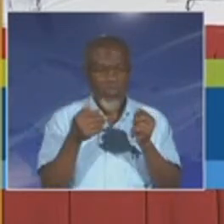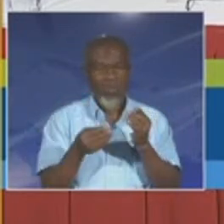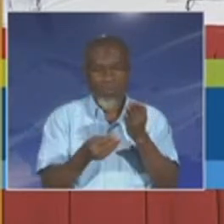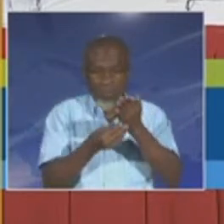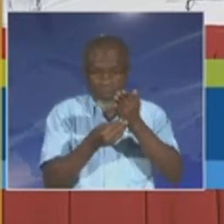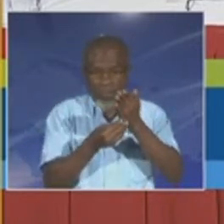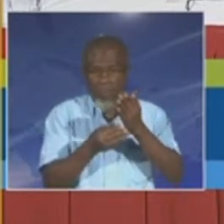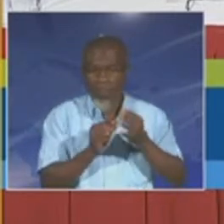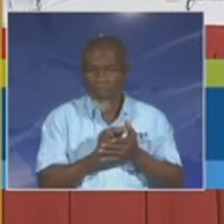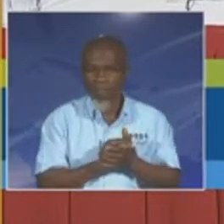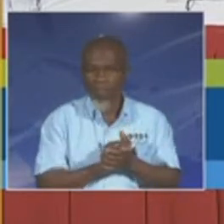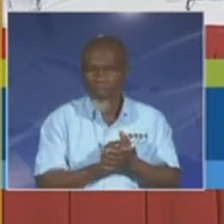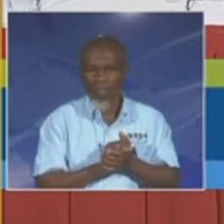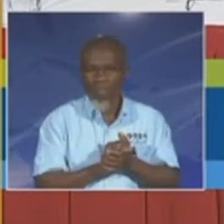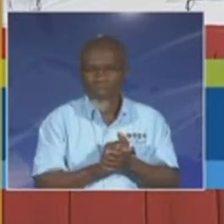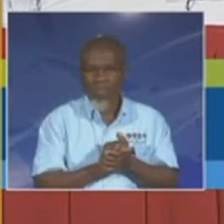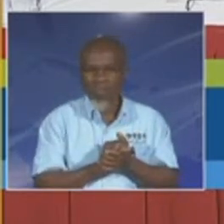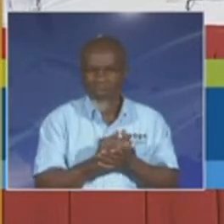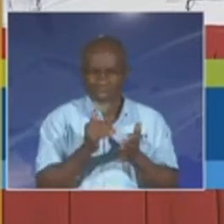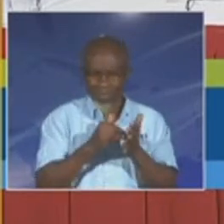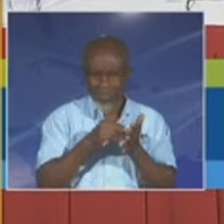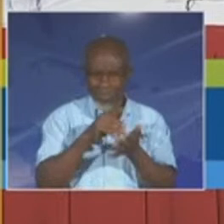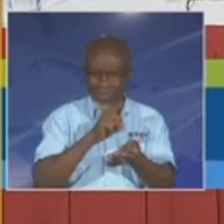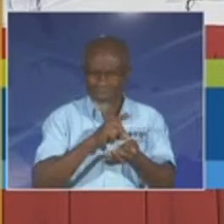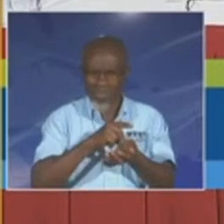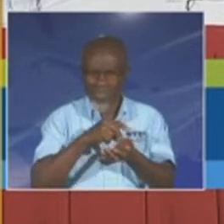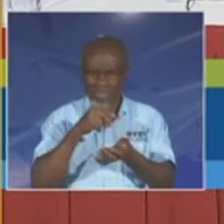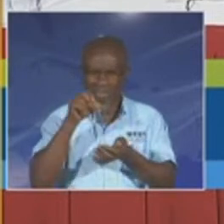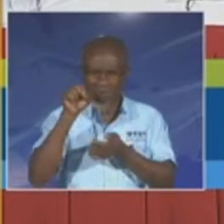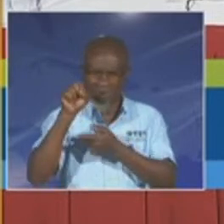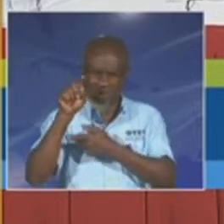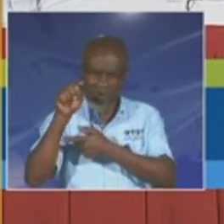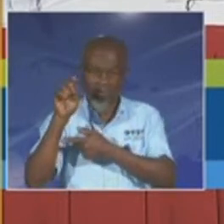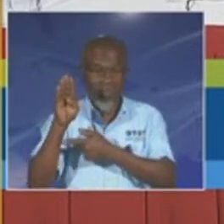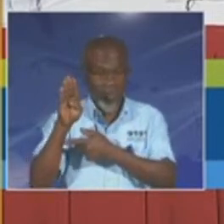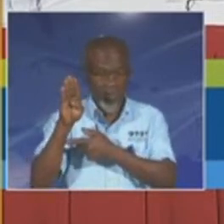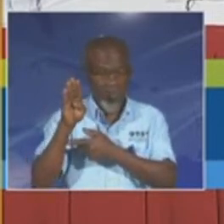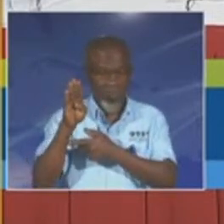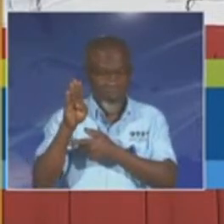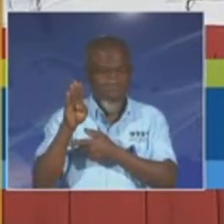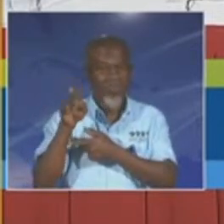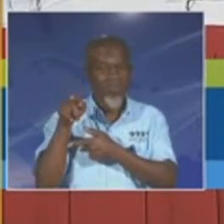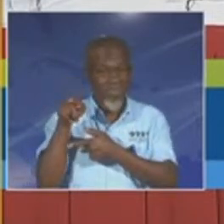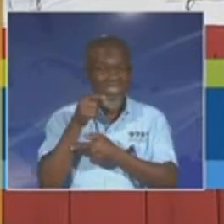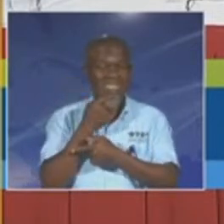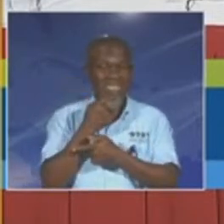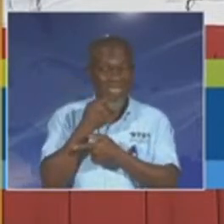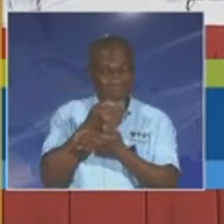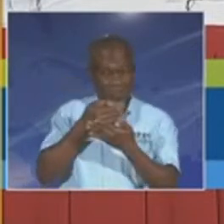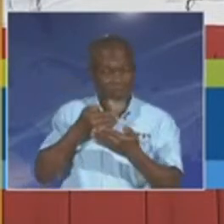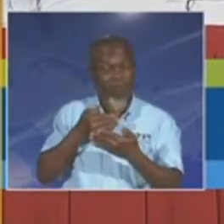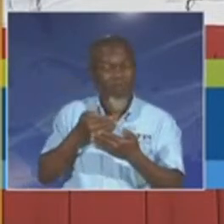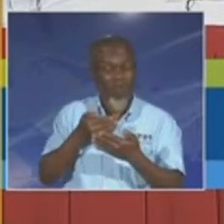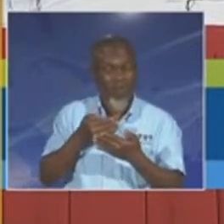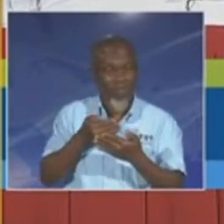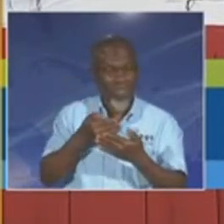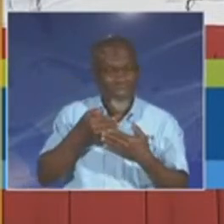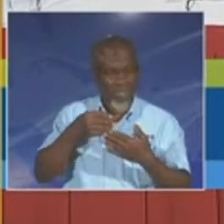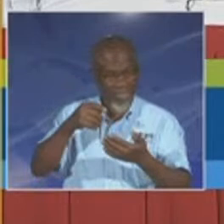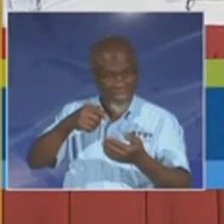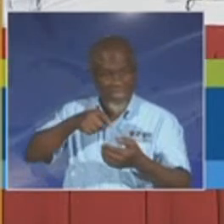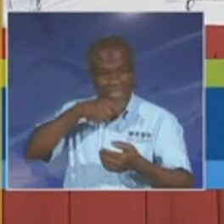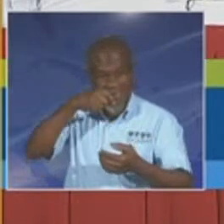Hi, my question is to Dr. St. Bernard, and basically, Urvashi said it quite frankly that eating healthy can